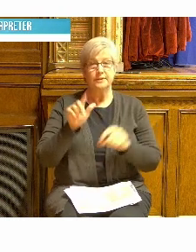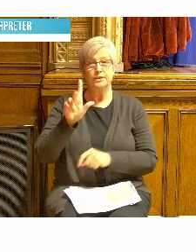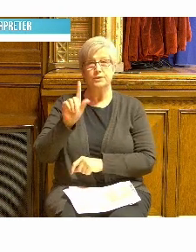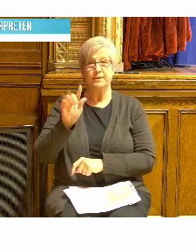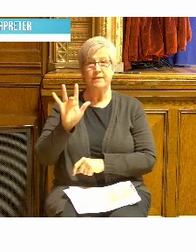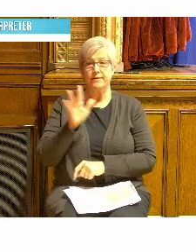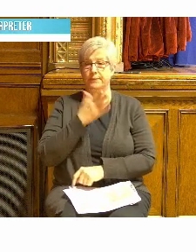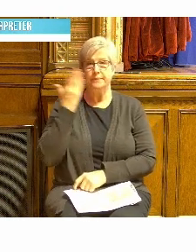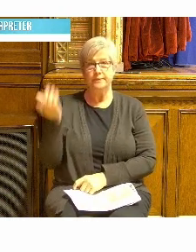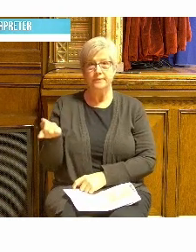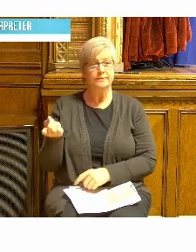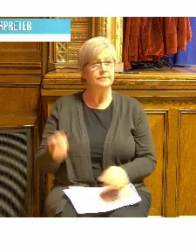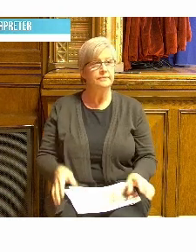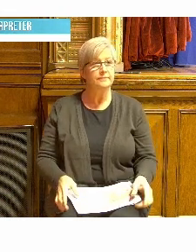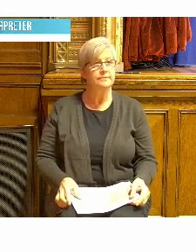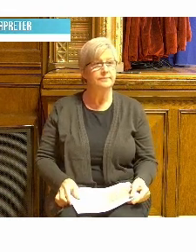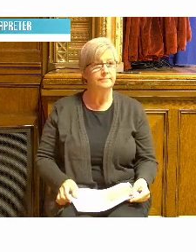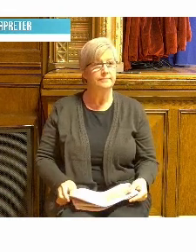Really?